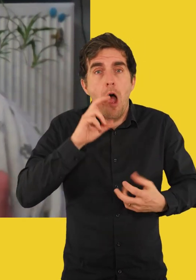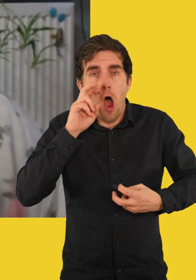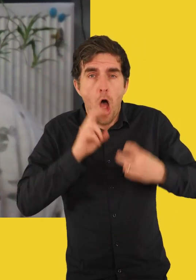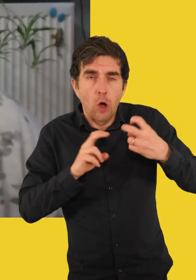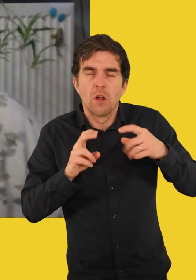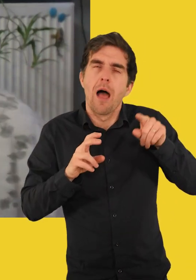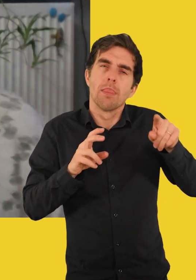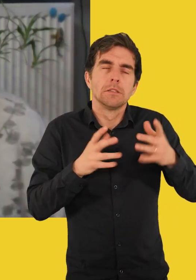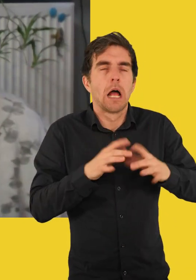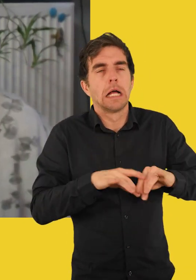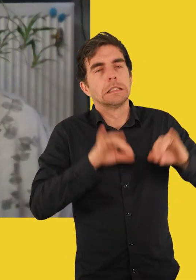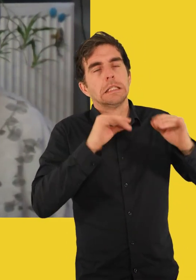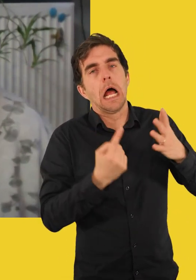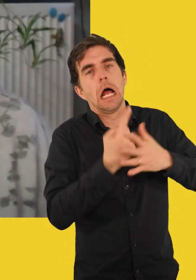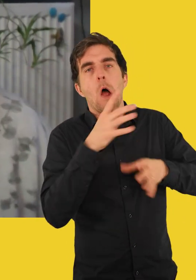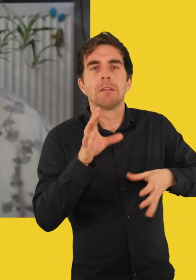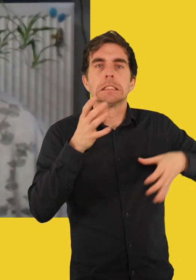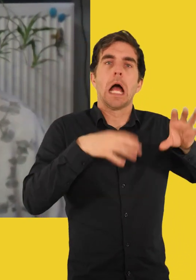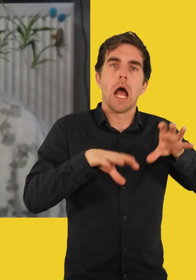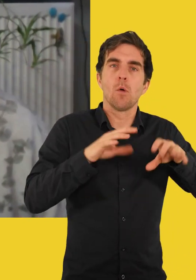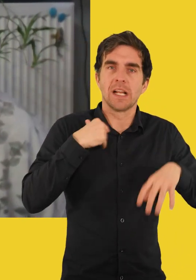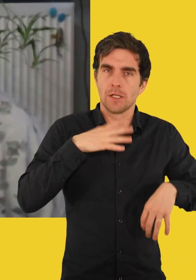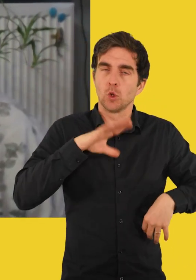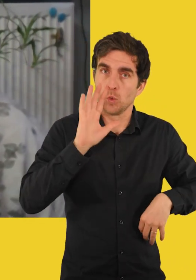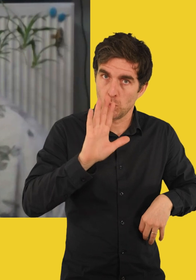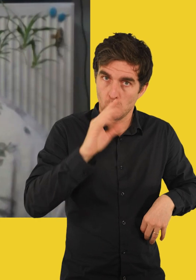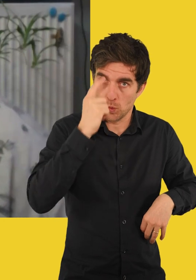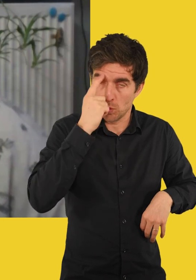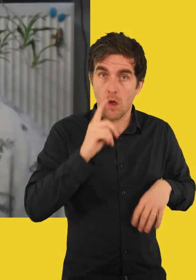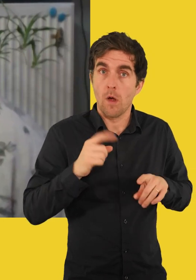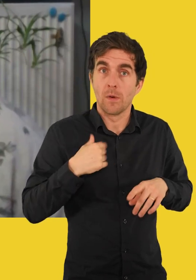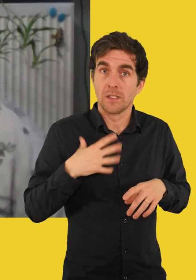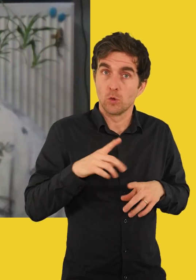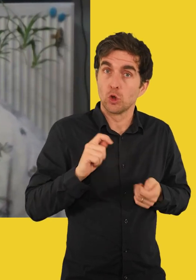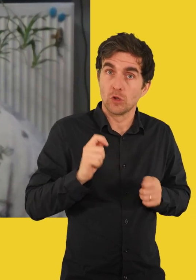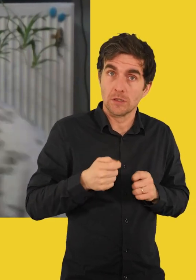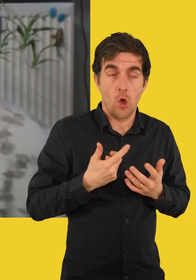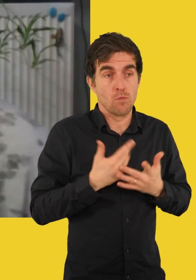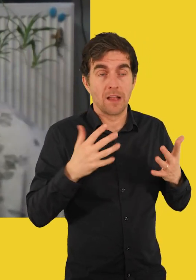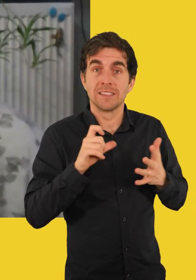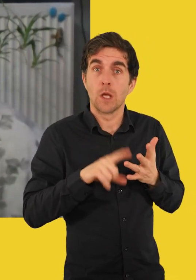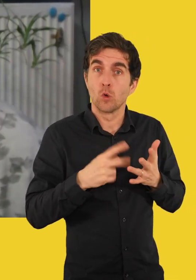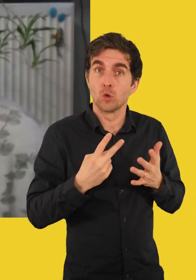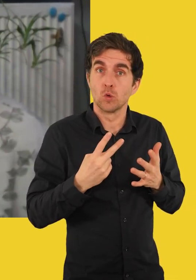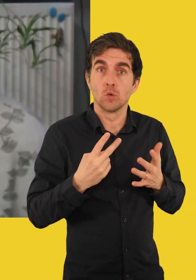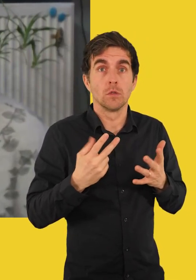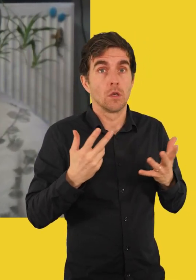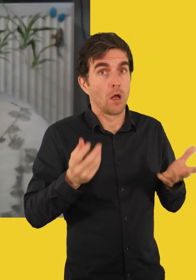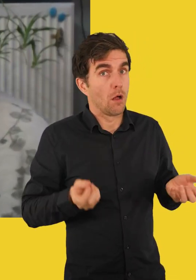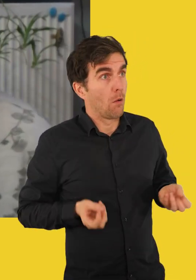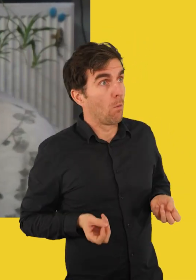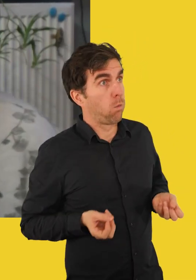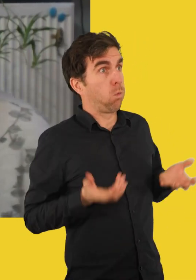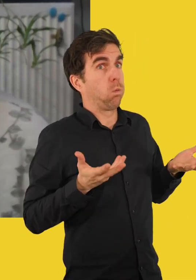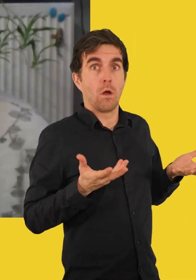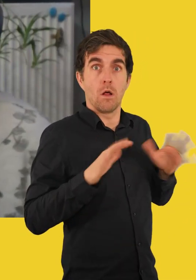argument that this is purely a crisis of science, that all we need to do is change the quantity of CO2 we pump into the atmosphere, are quashed